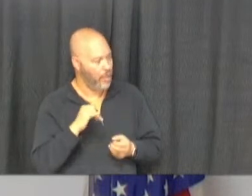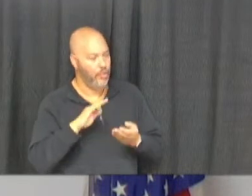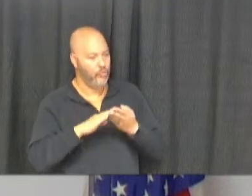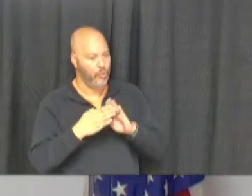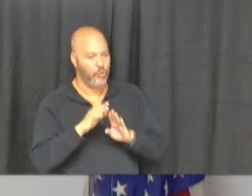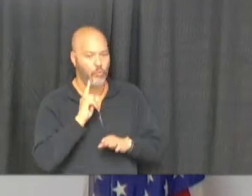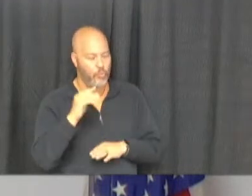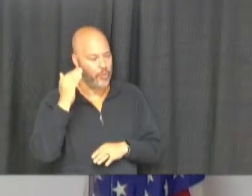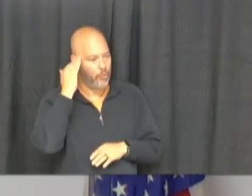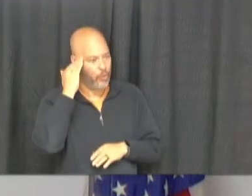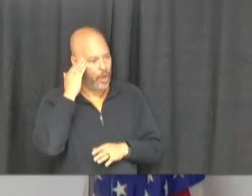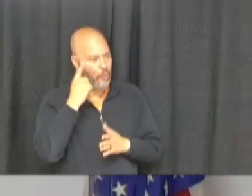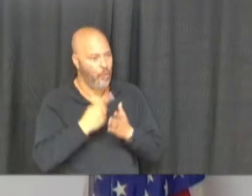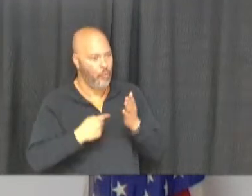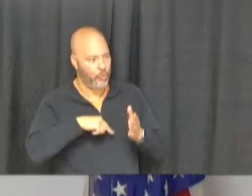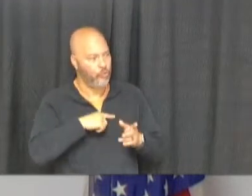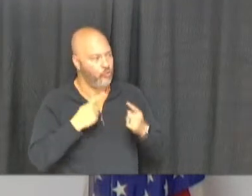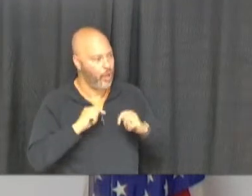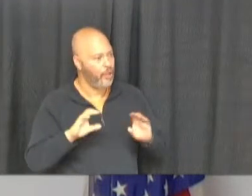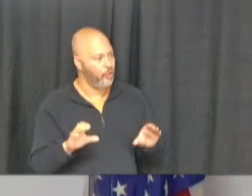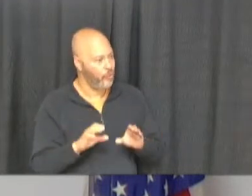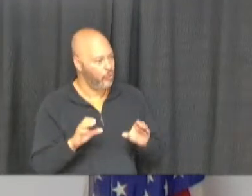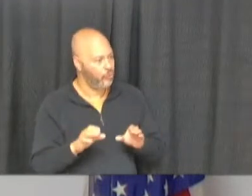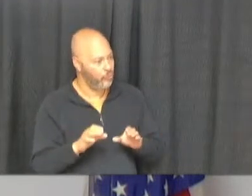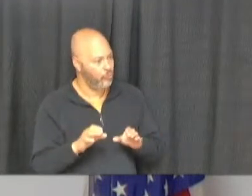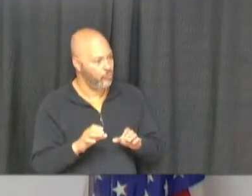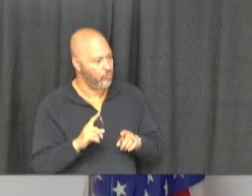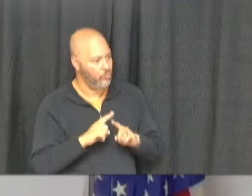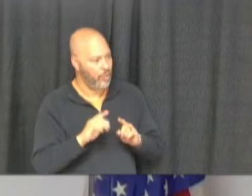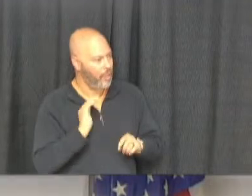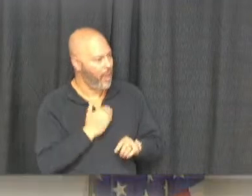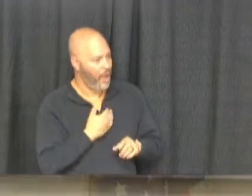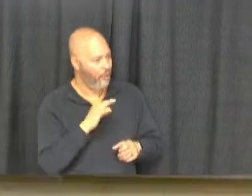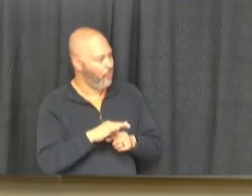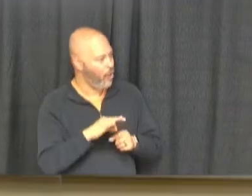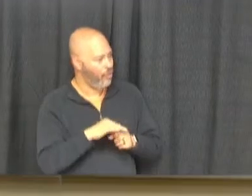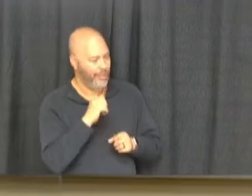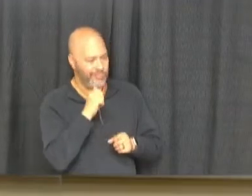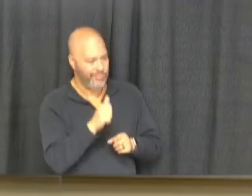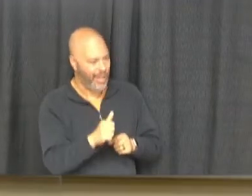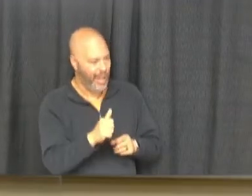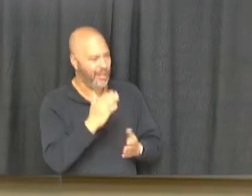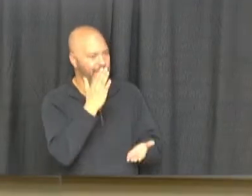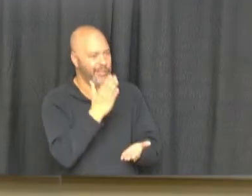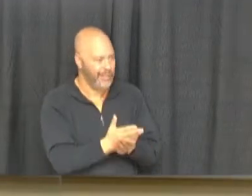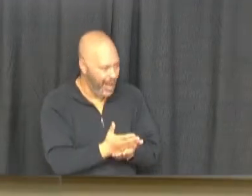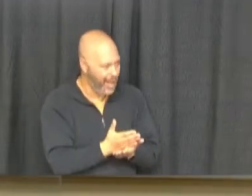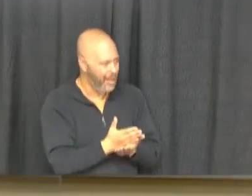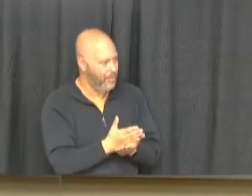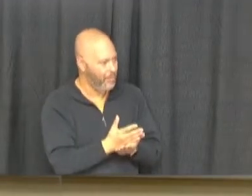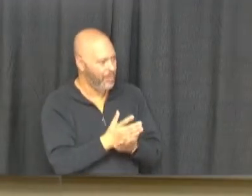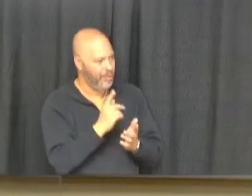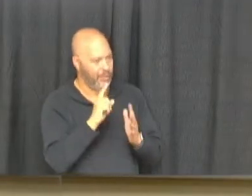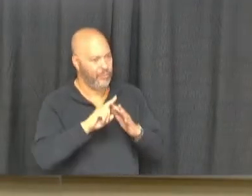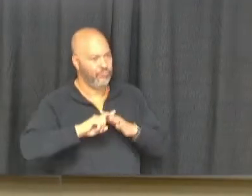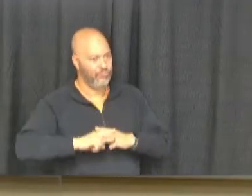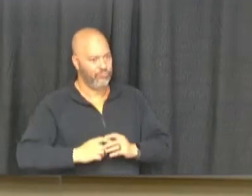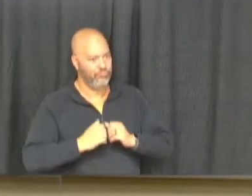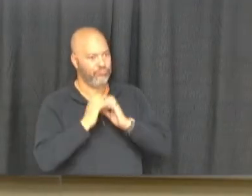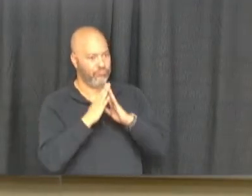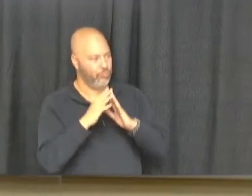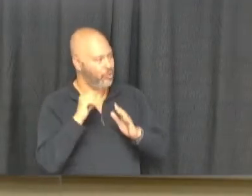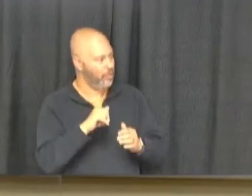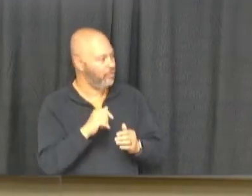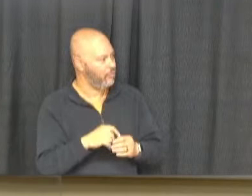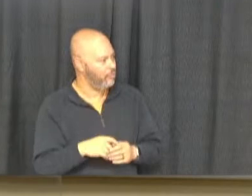would be aware of what we're trying to do here. But our vote doesn't necessarily stop the implementation of this.